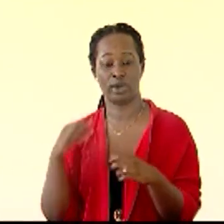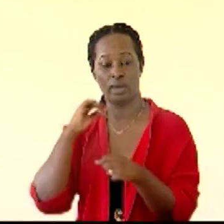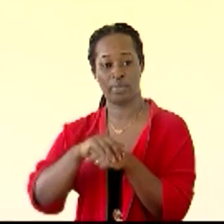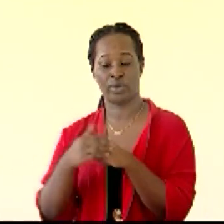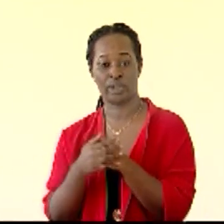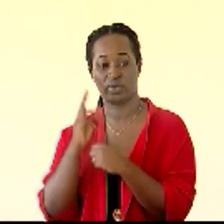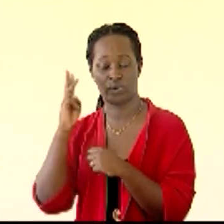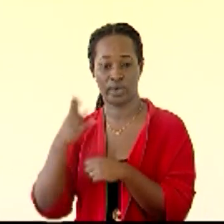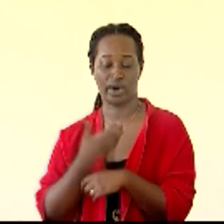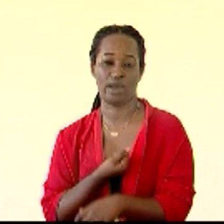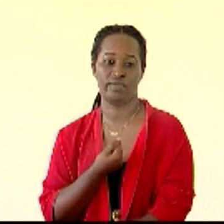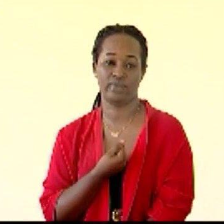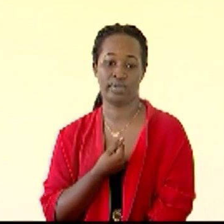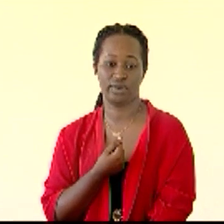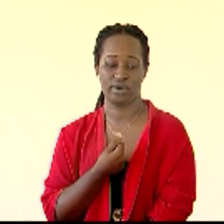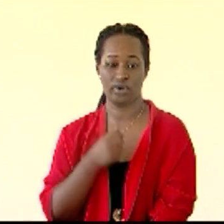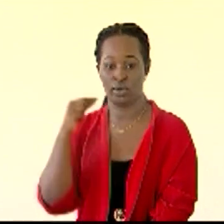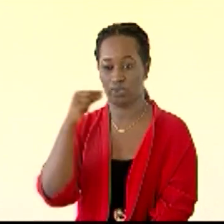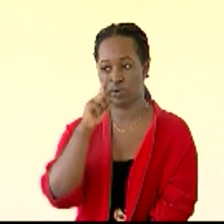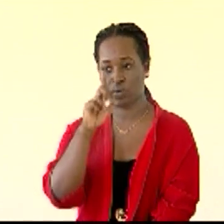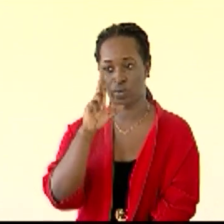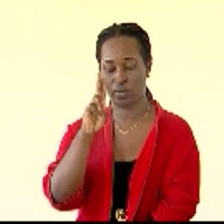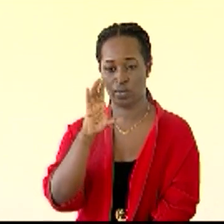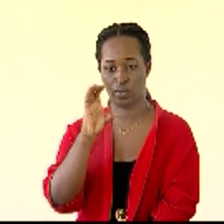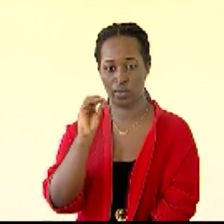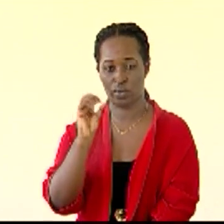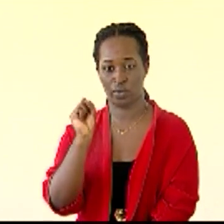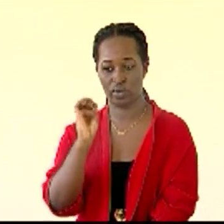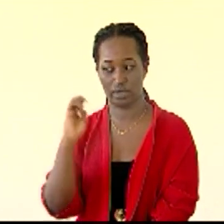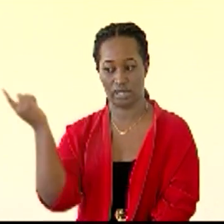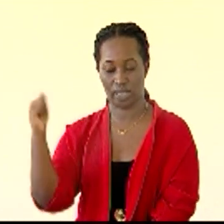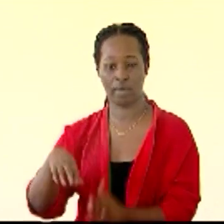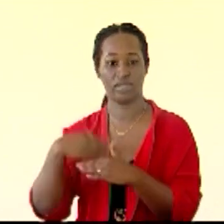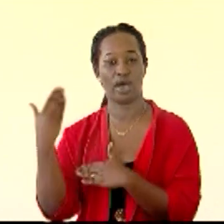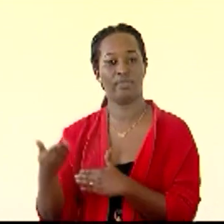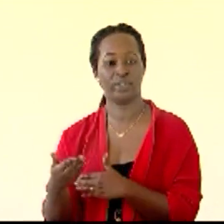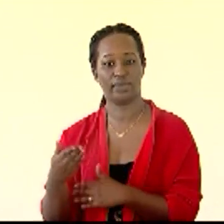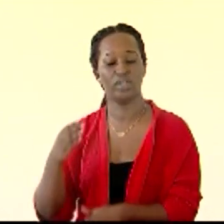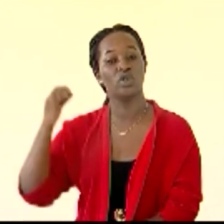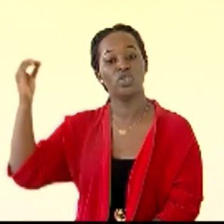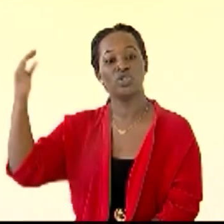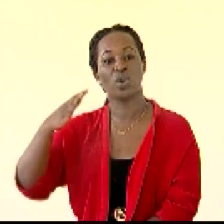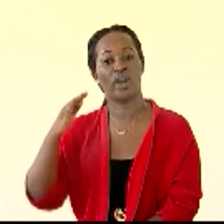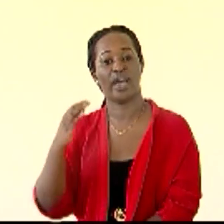mainly have is oxygen. Glucose comes at the end. So what exactly happens? Solar energy,